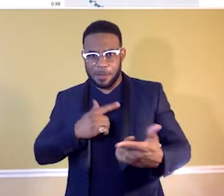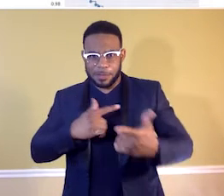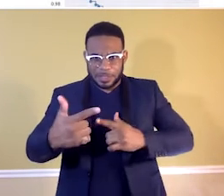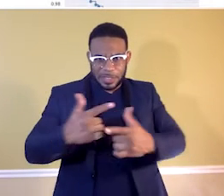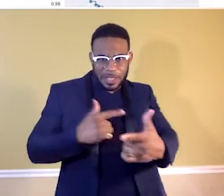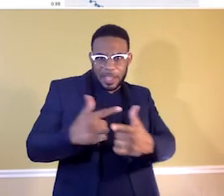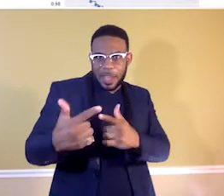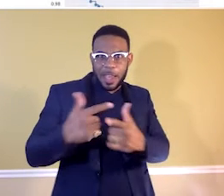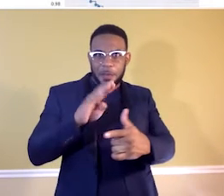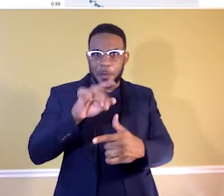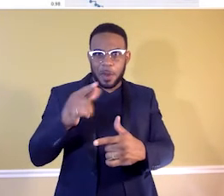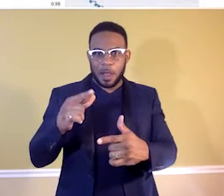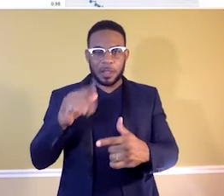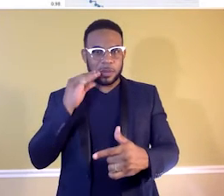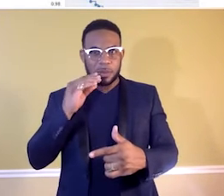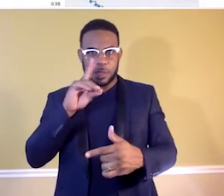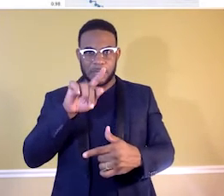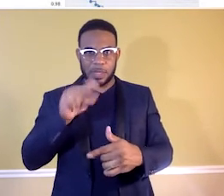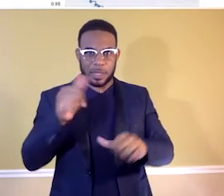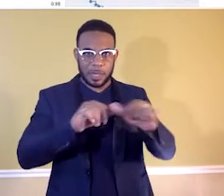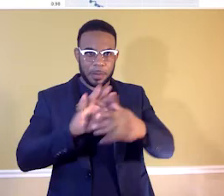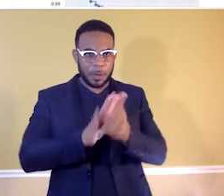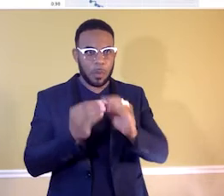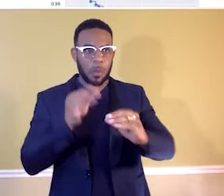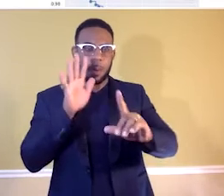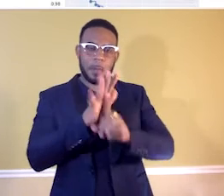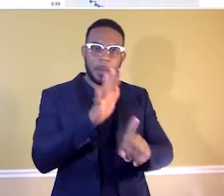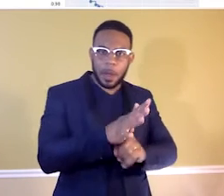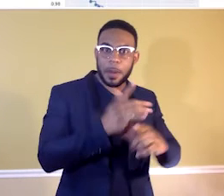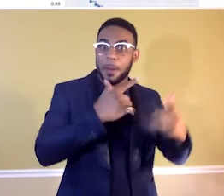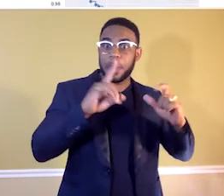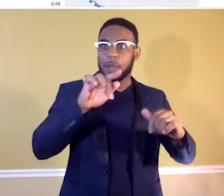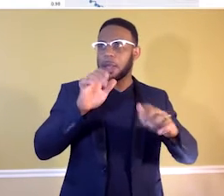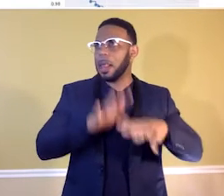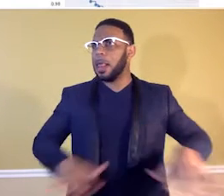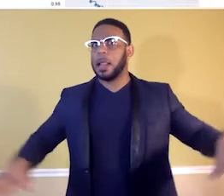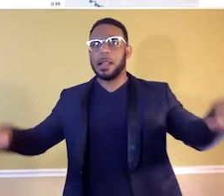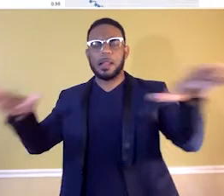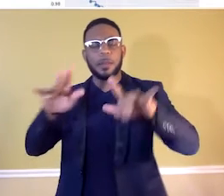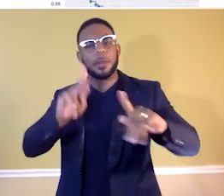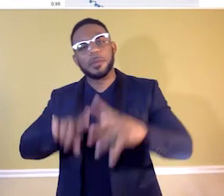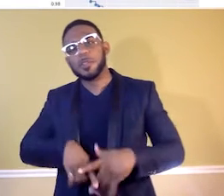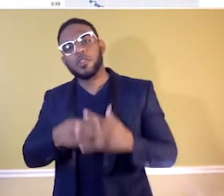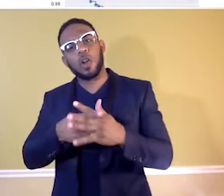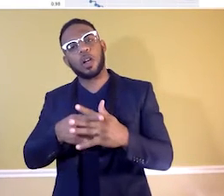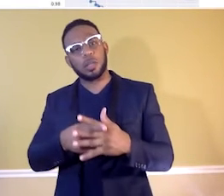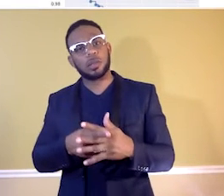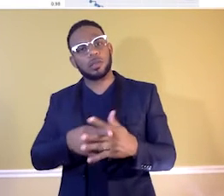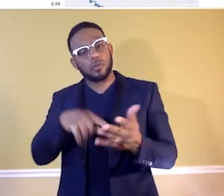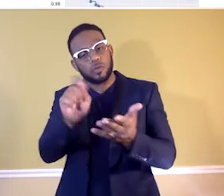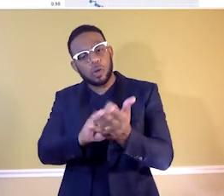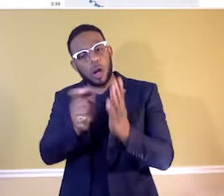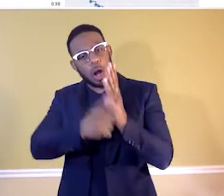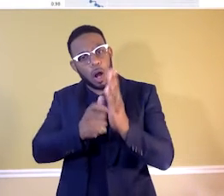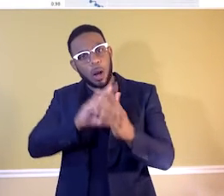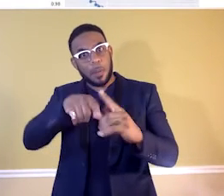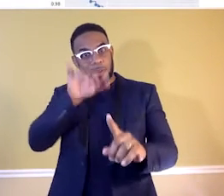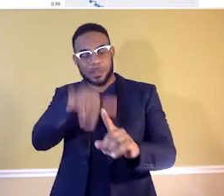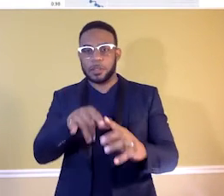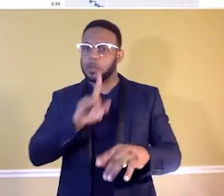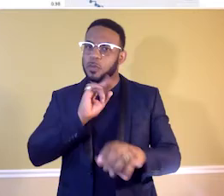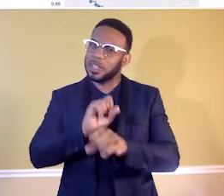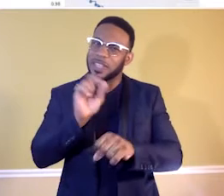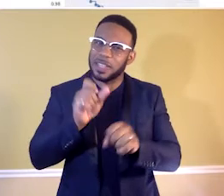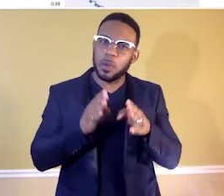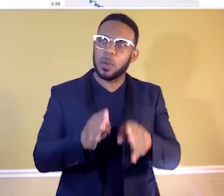blog experience. As data science becomes more popular, big data is everywhere, and people are starting to write article posts about them. You really